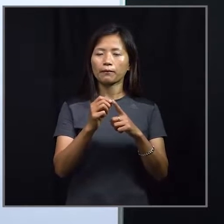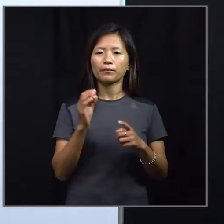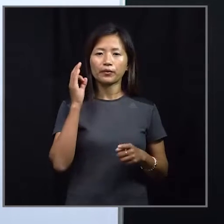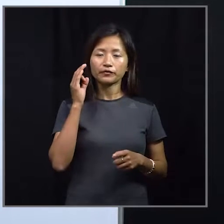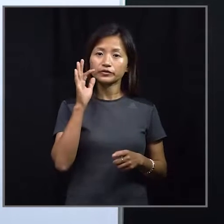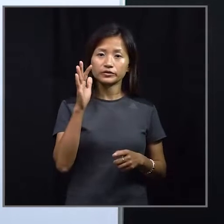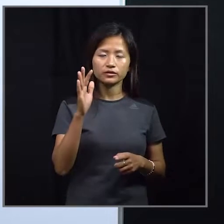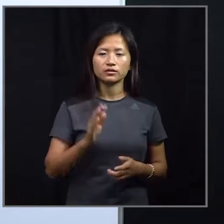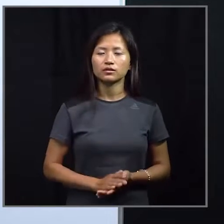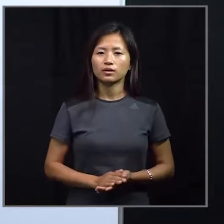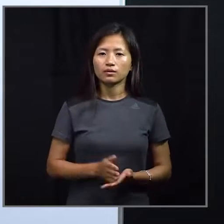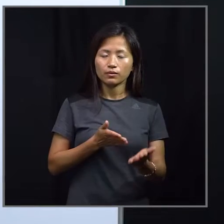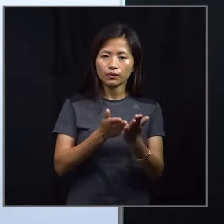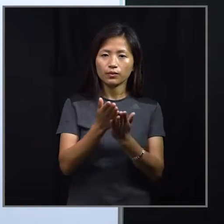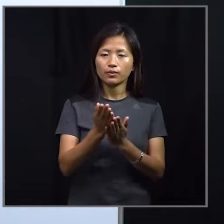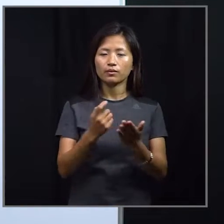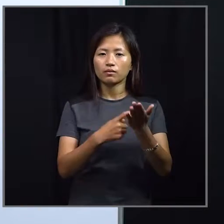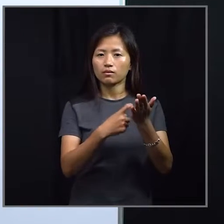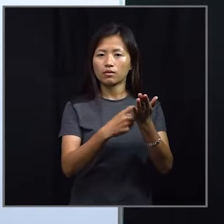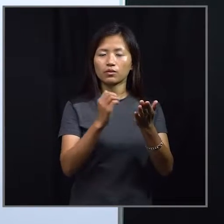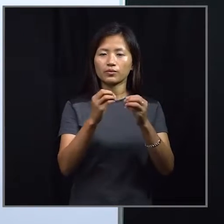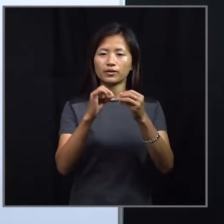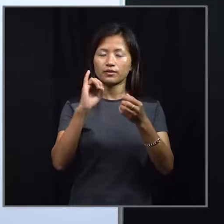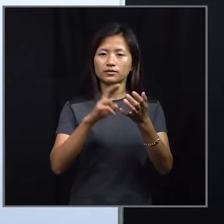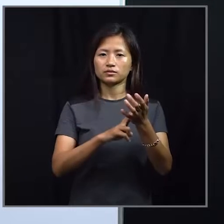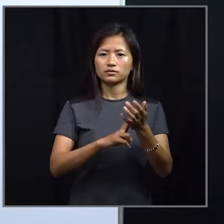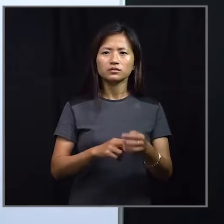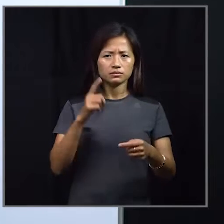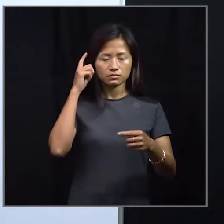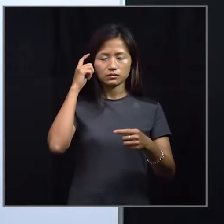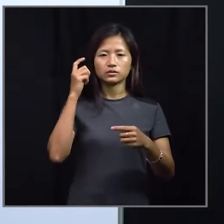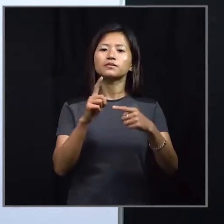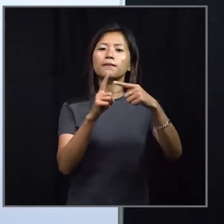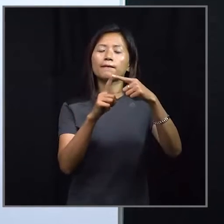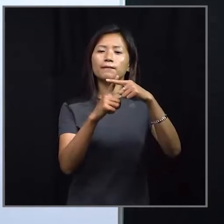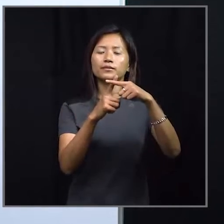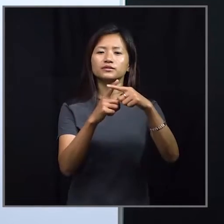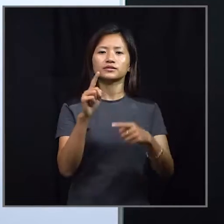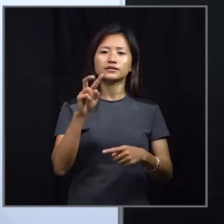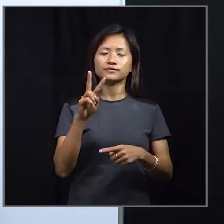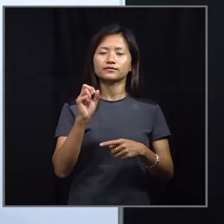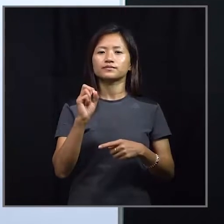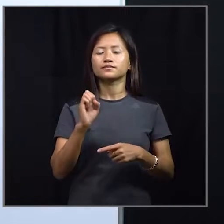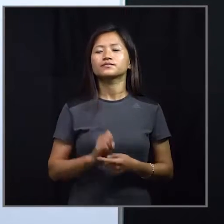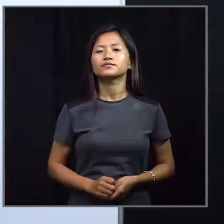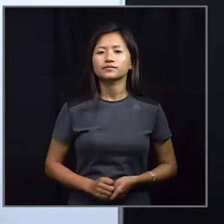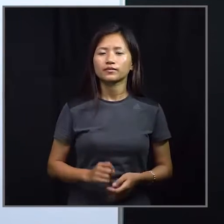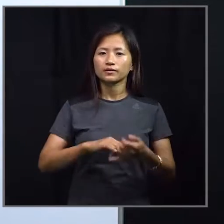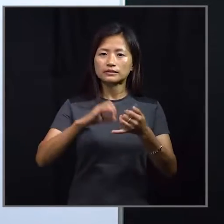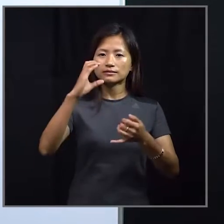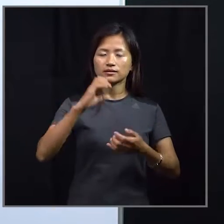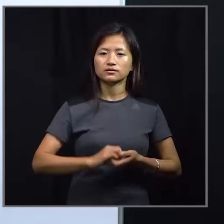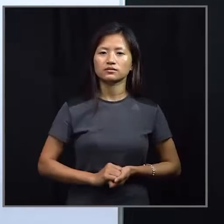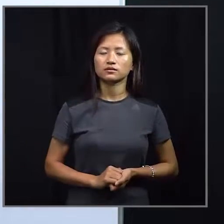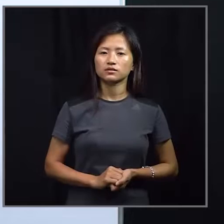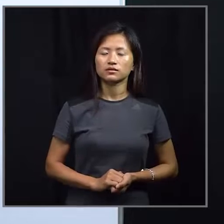also advocated that economics is purely positive science. That you have to remember. Then normative economics, as I was